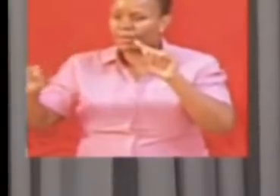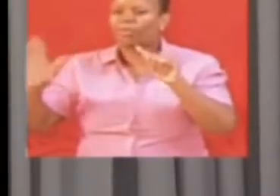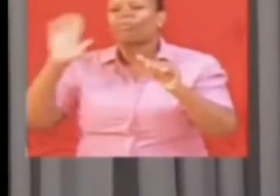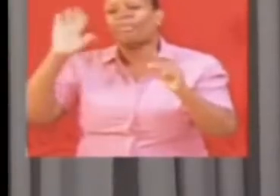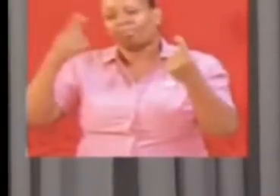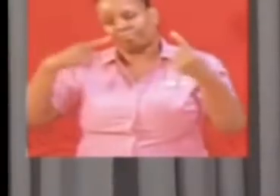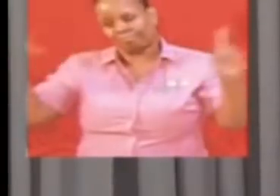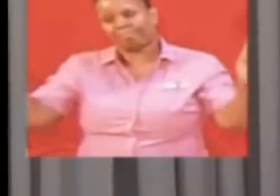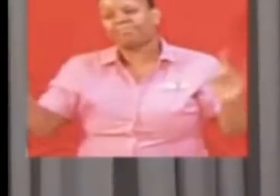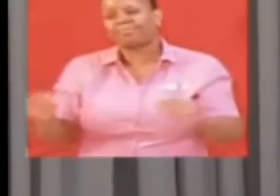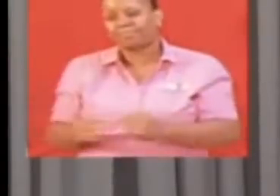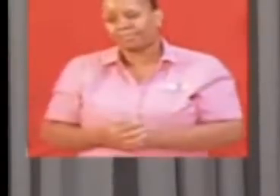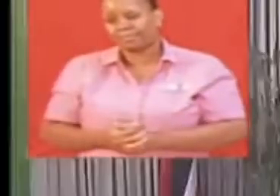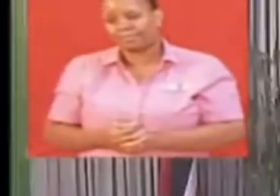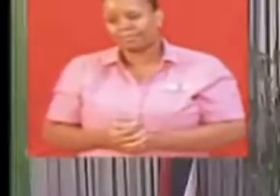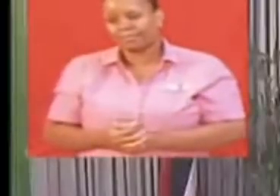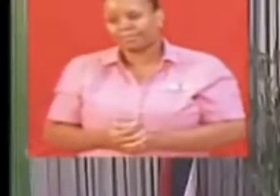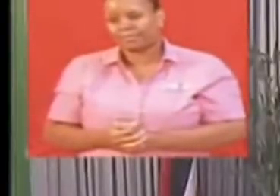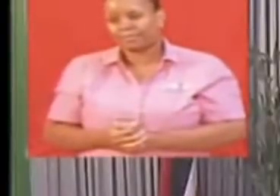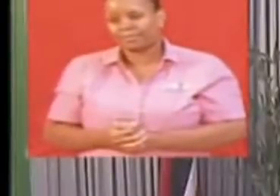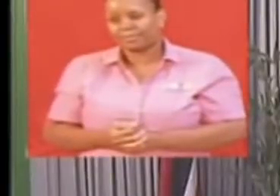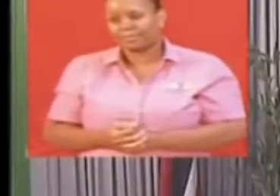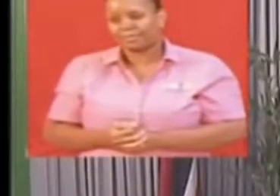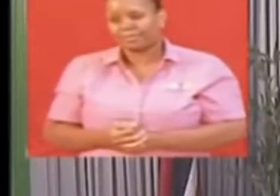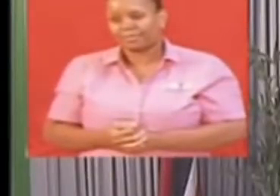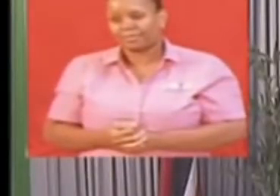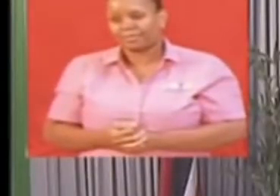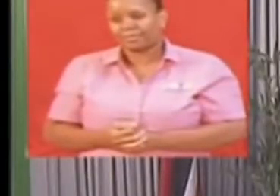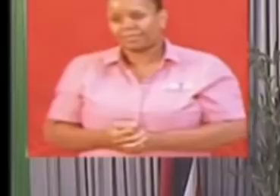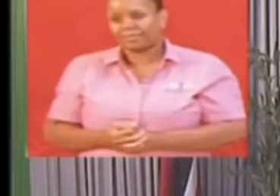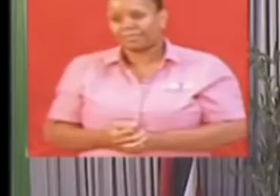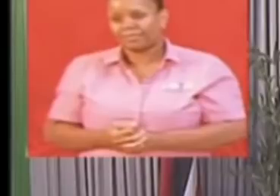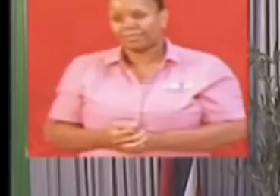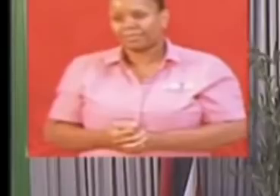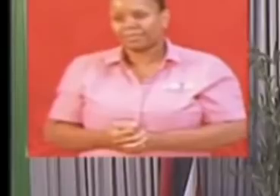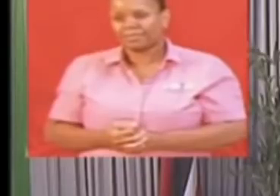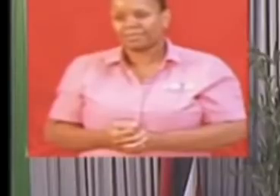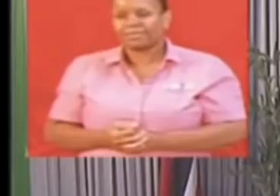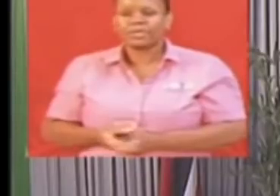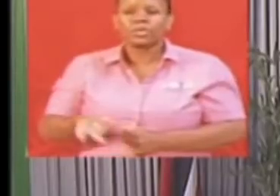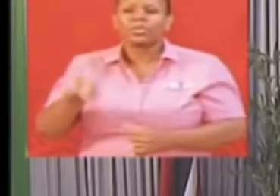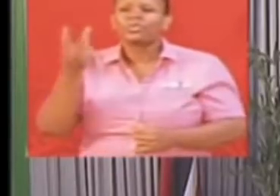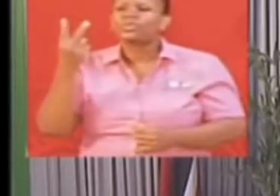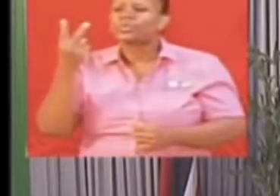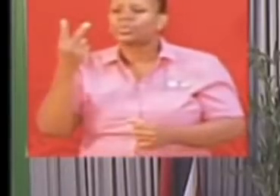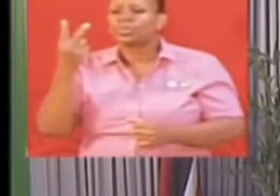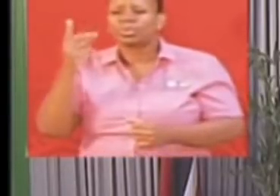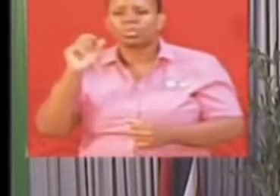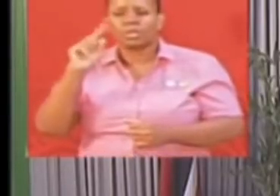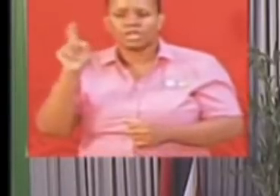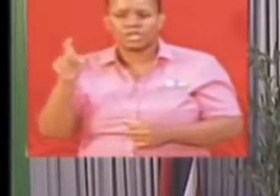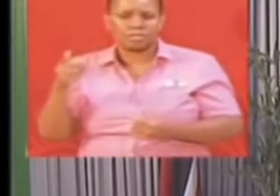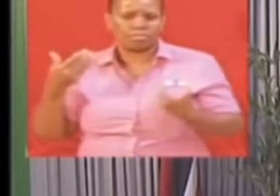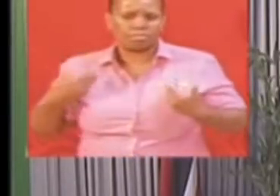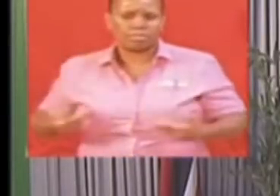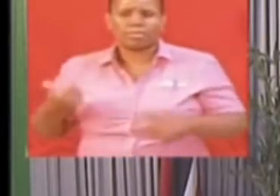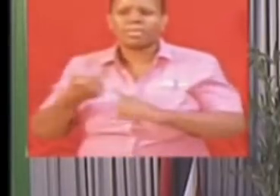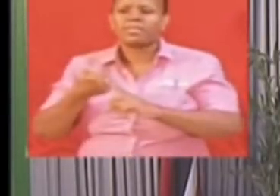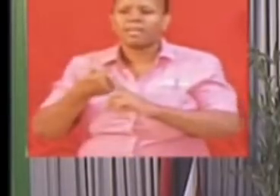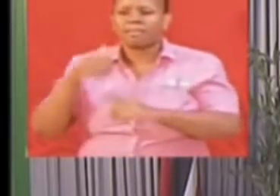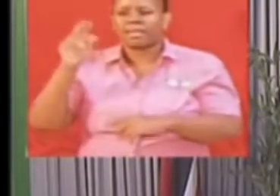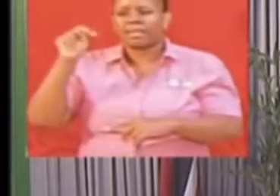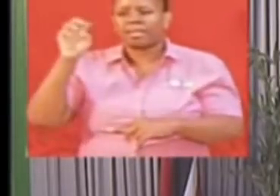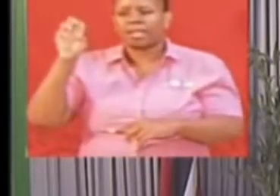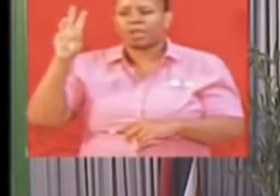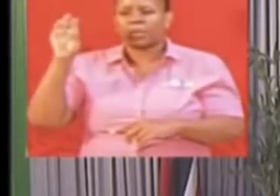Hi, good day. This is Janelle D'Souza from Newsday. I have two questions. The first one is, we heard that right now we